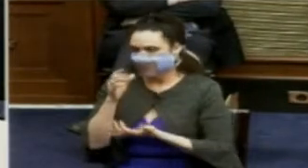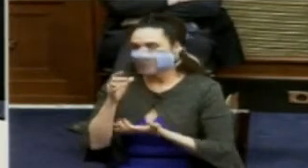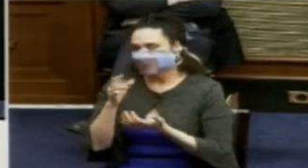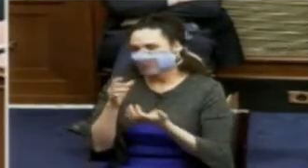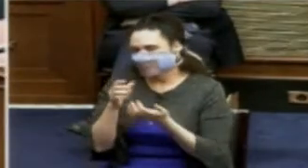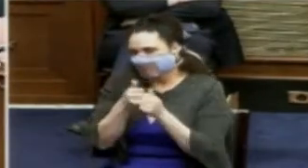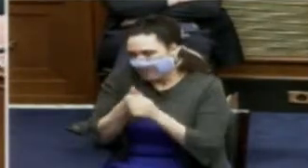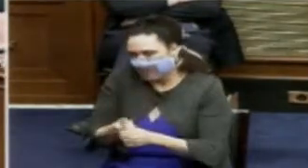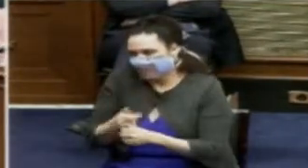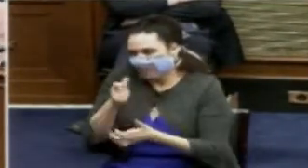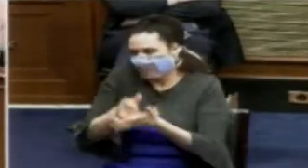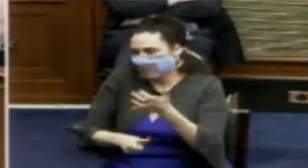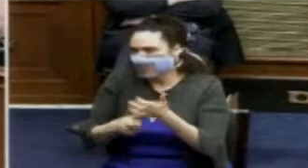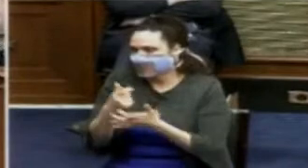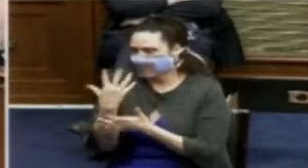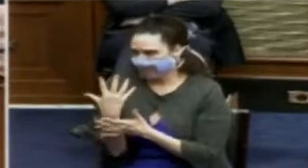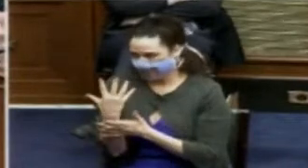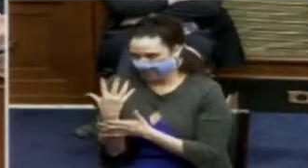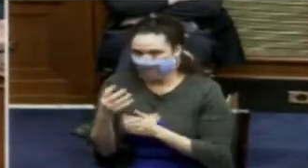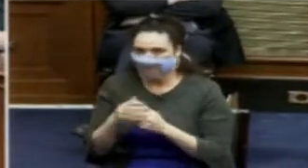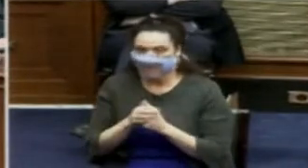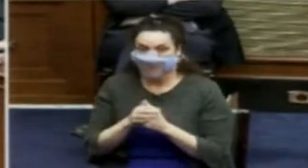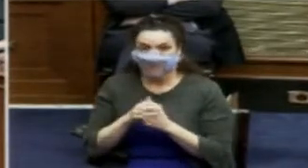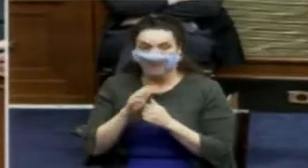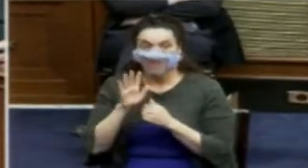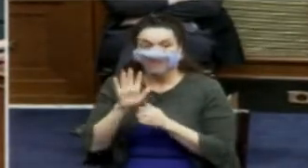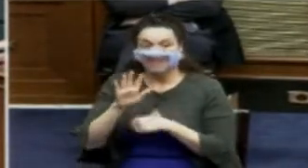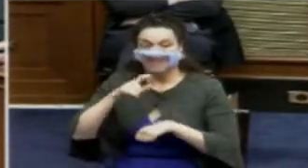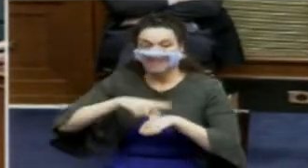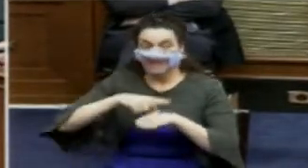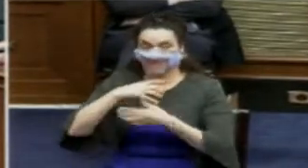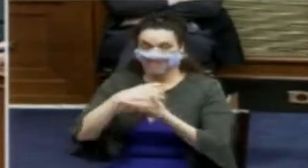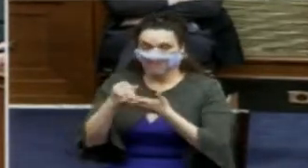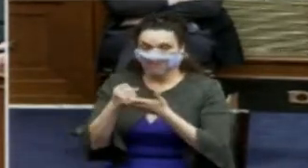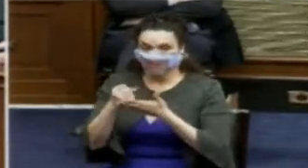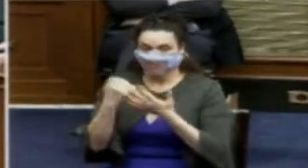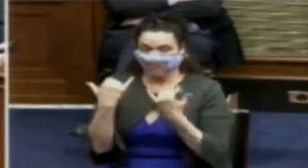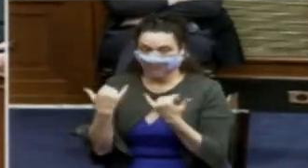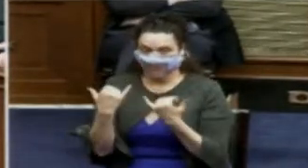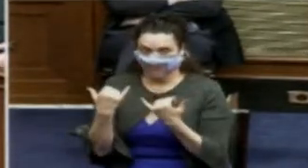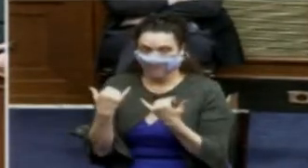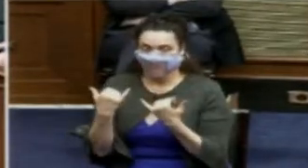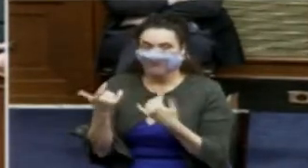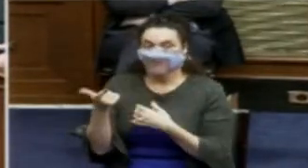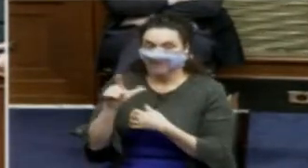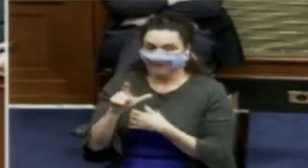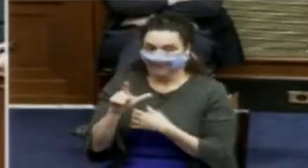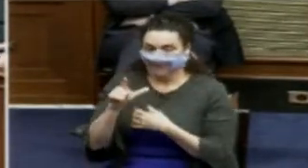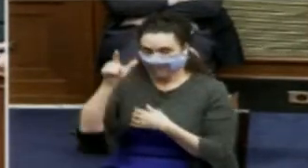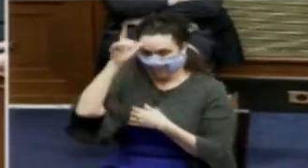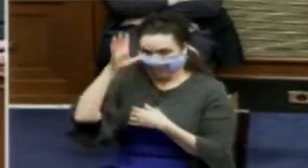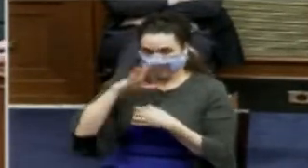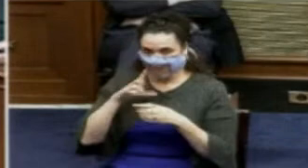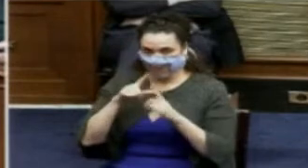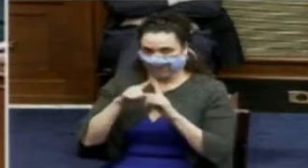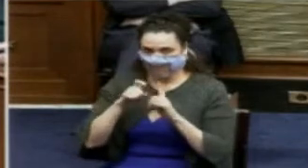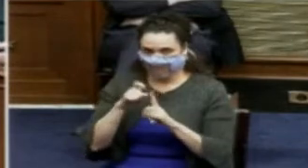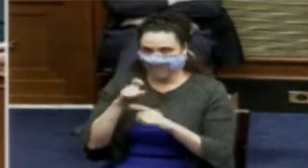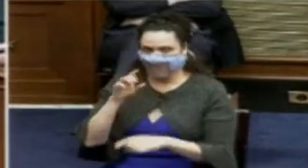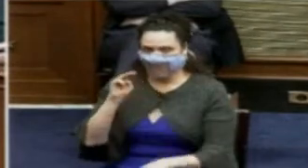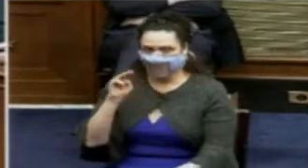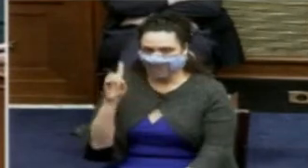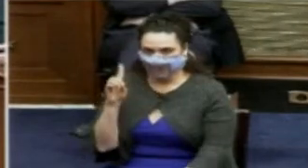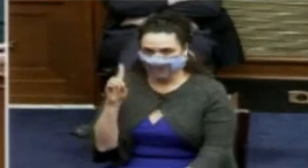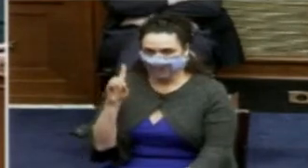The gentleman's time has expired. We now recognize... Thank you, Madam Chair. The gentleman from Maryland, Mr. Mfume, and